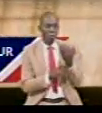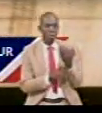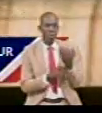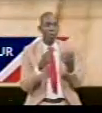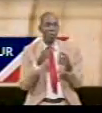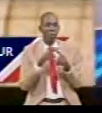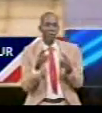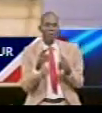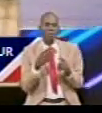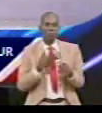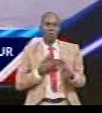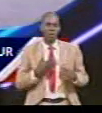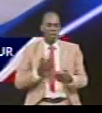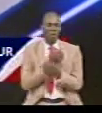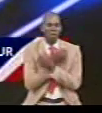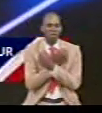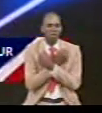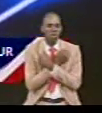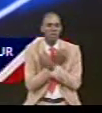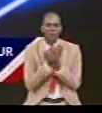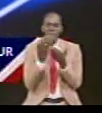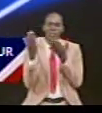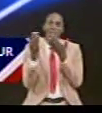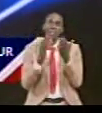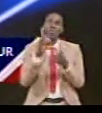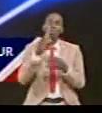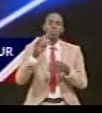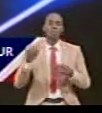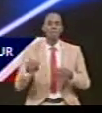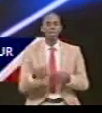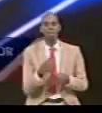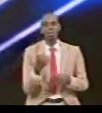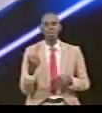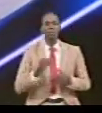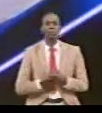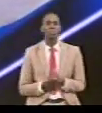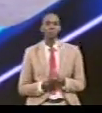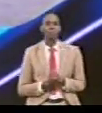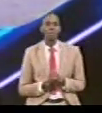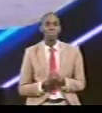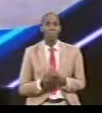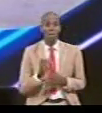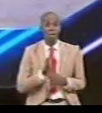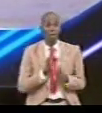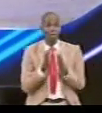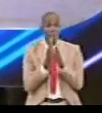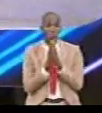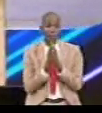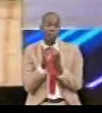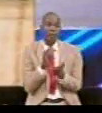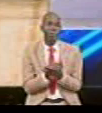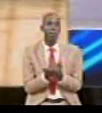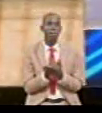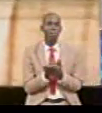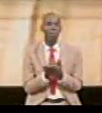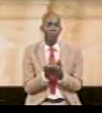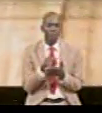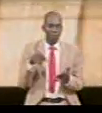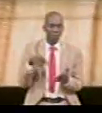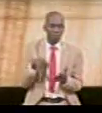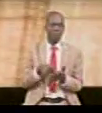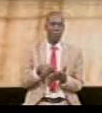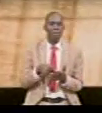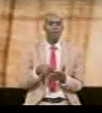by love serve one another. I pray that this